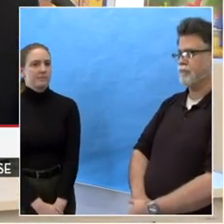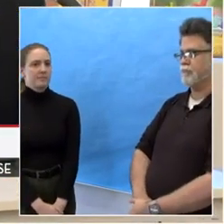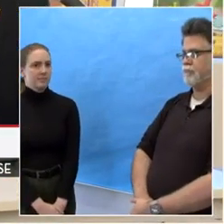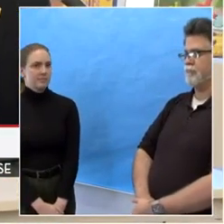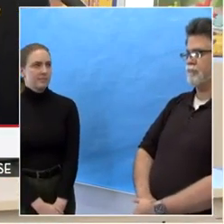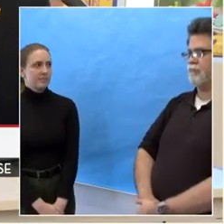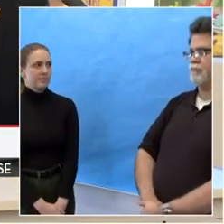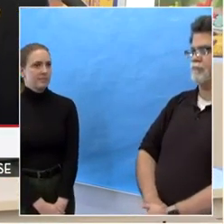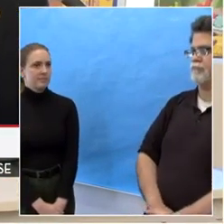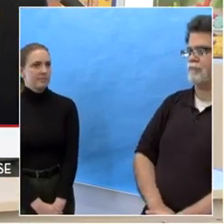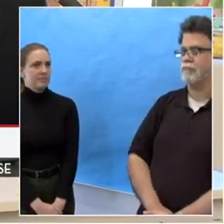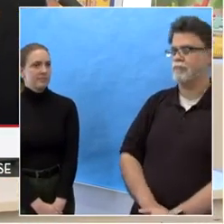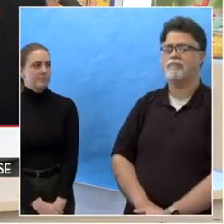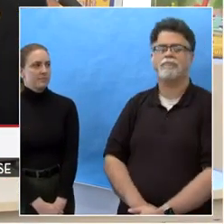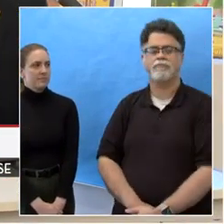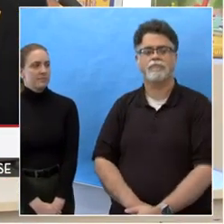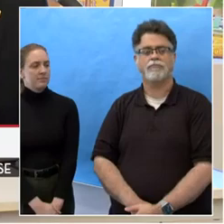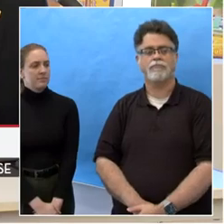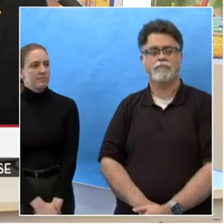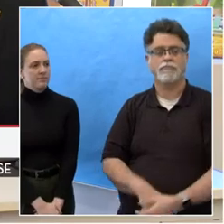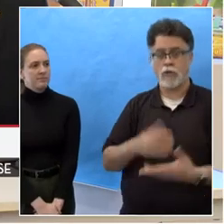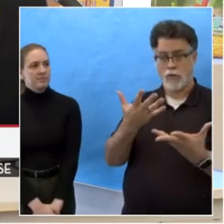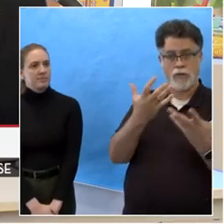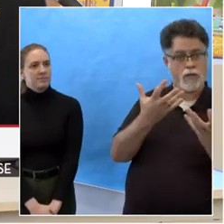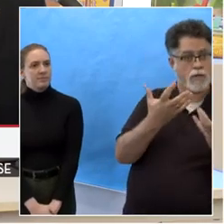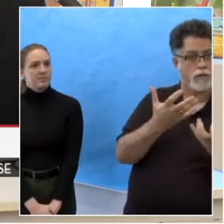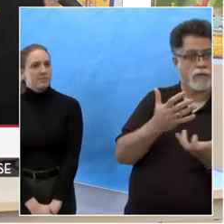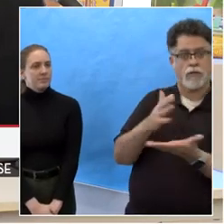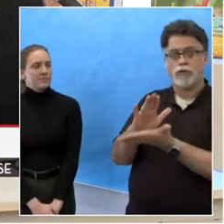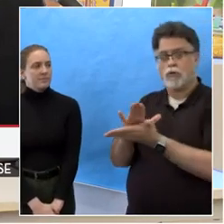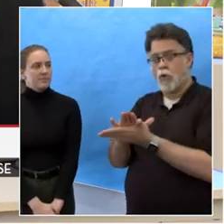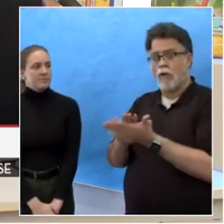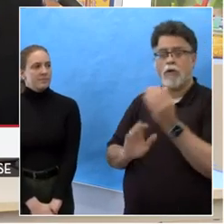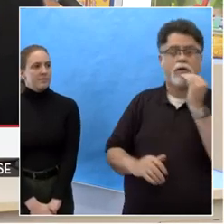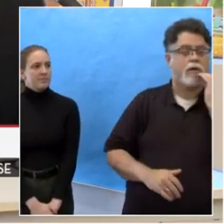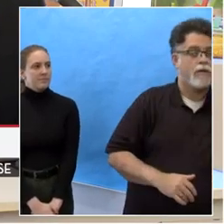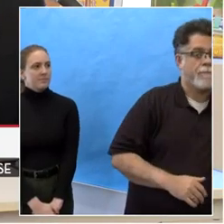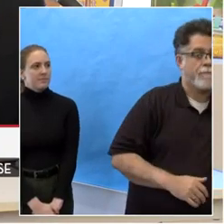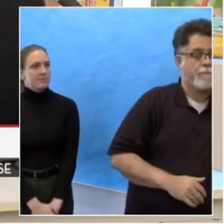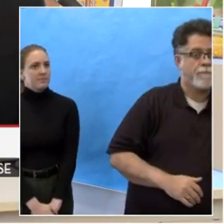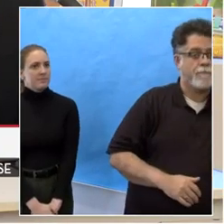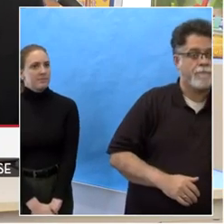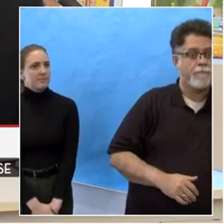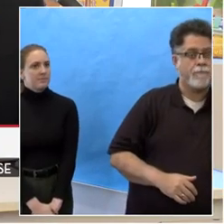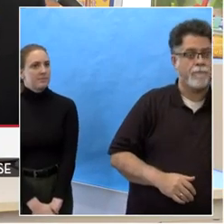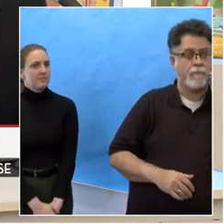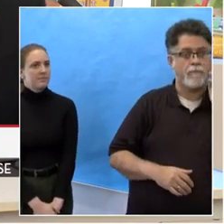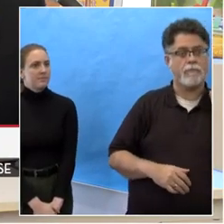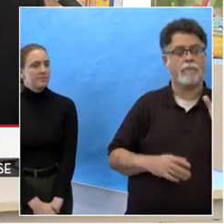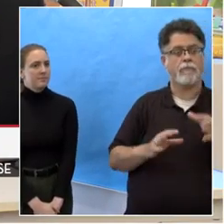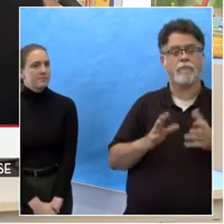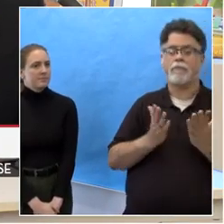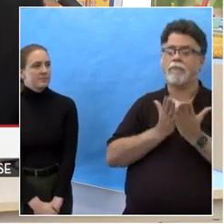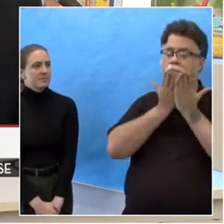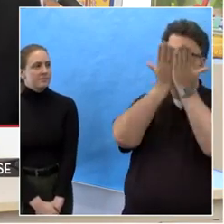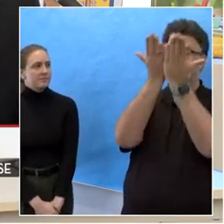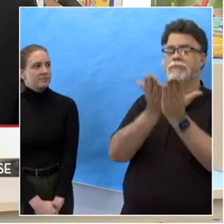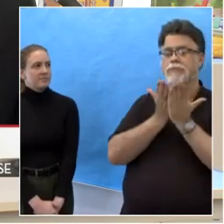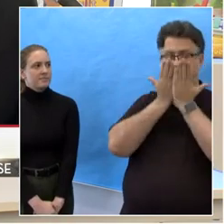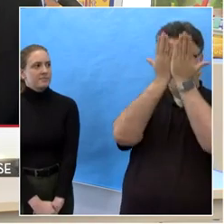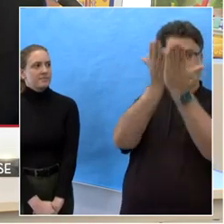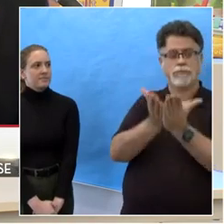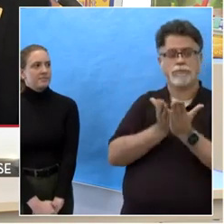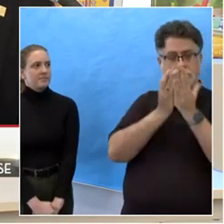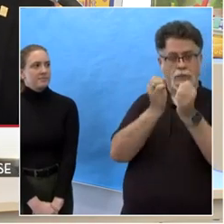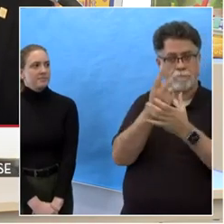reading. I want to hear the sounds of young people sounding out letter sounds and diphthongs and all